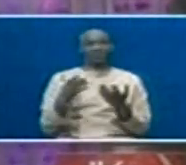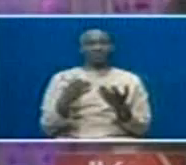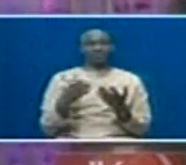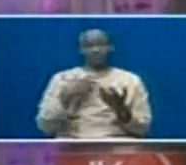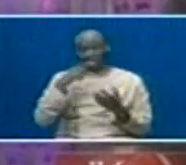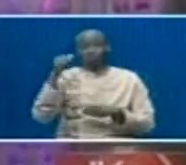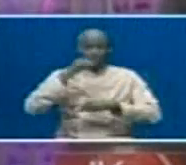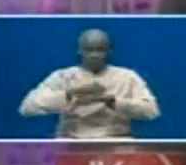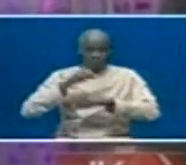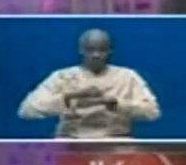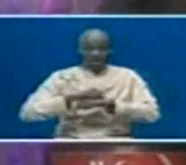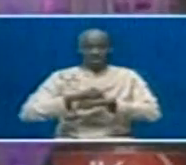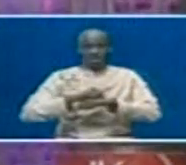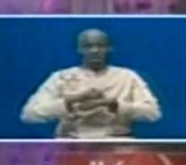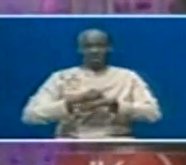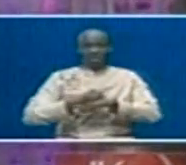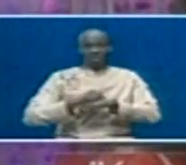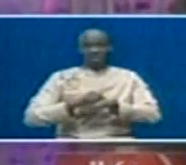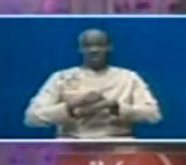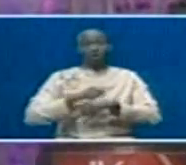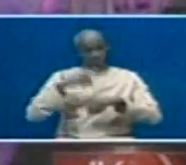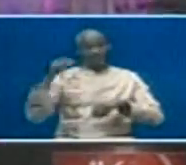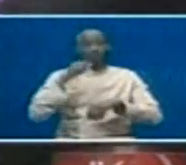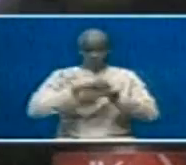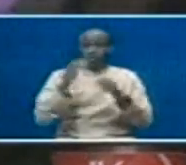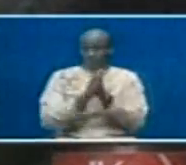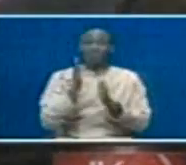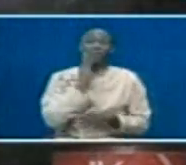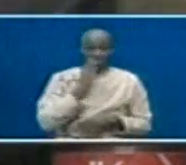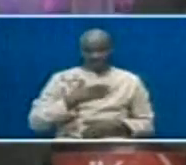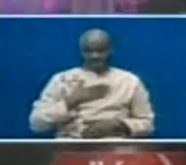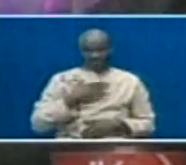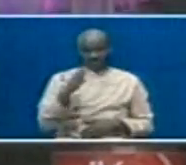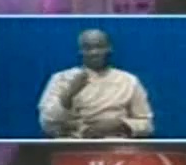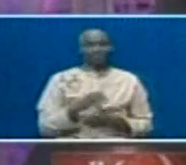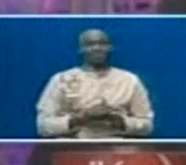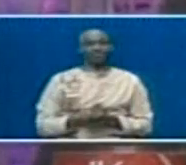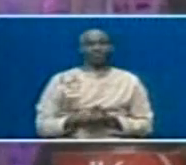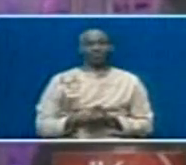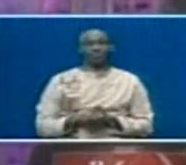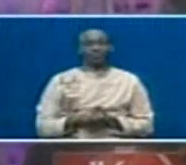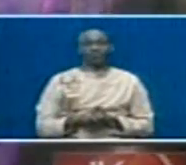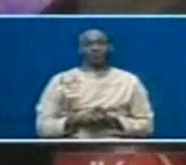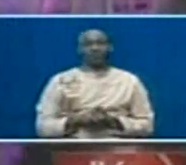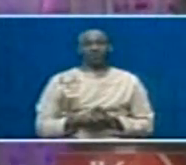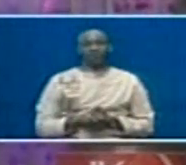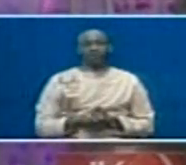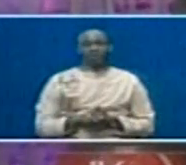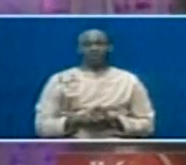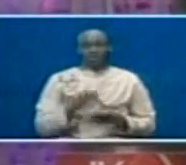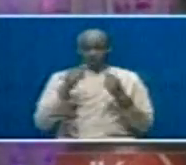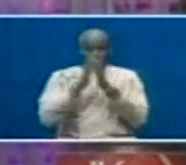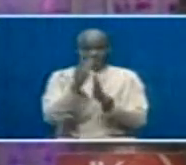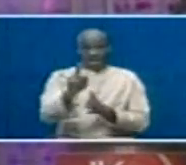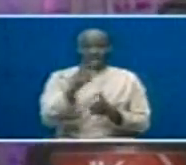go to school that much. Went to school with my mother. Sharifa went to school with my mother. My mother was that young. Mm-hmm. And he would talk to